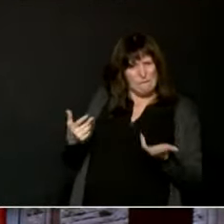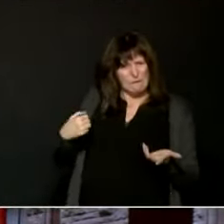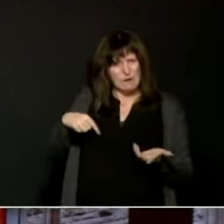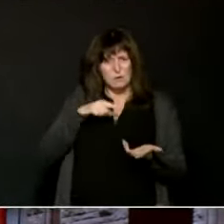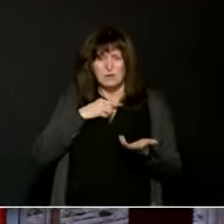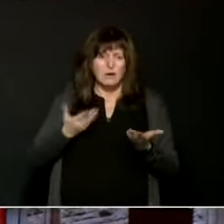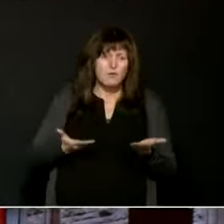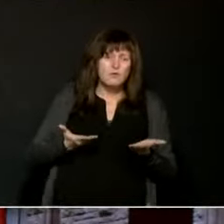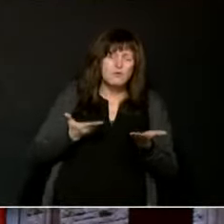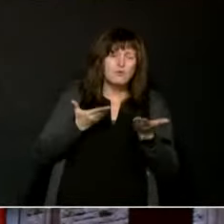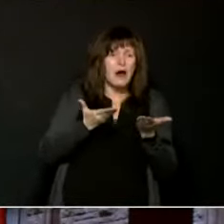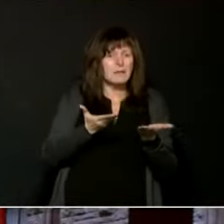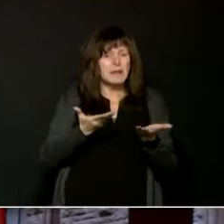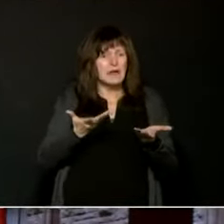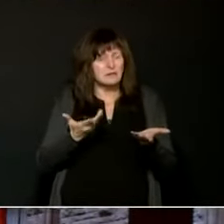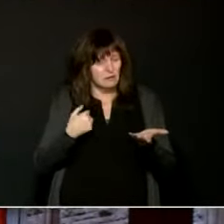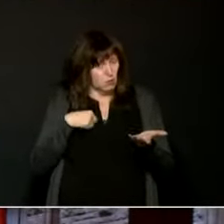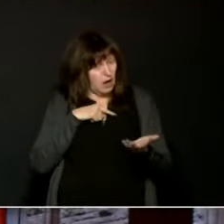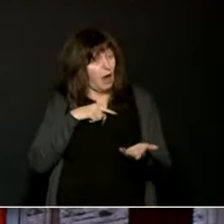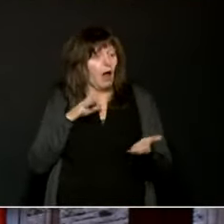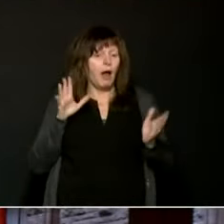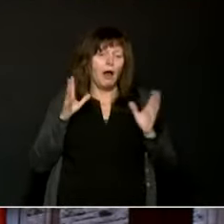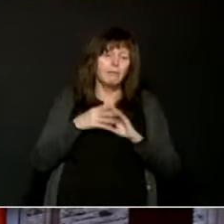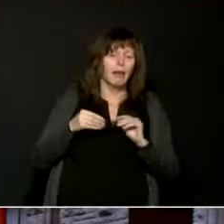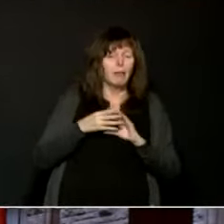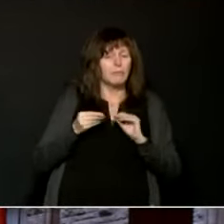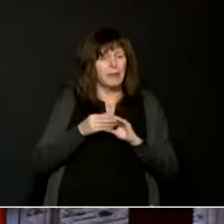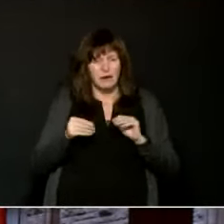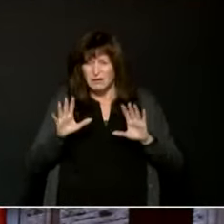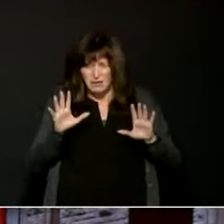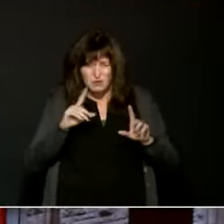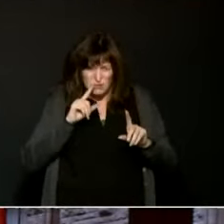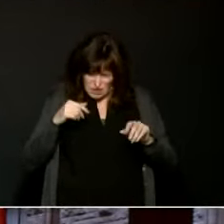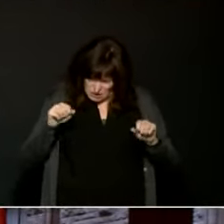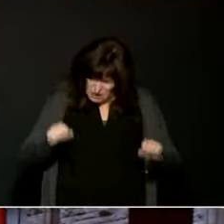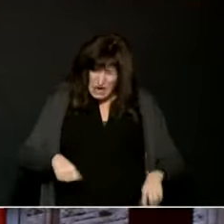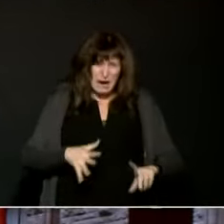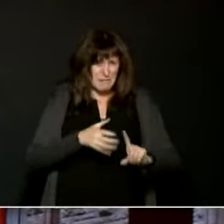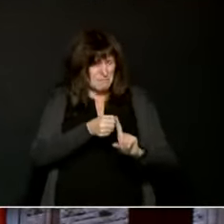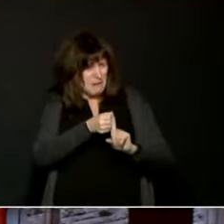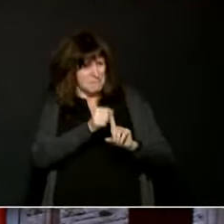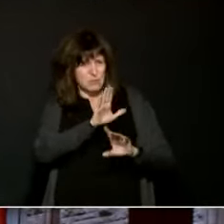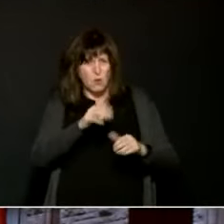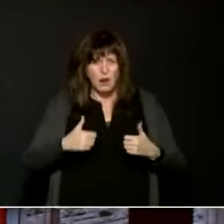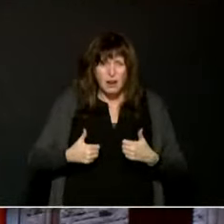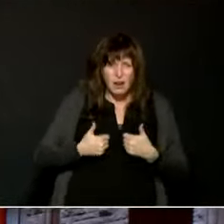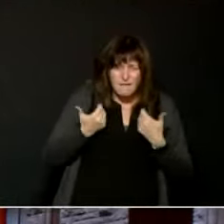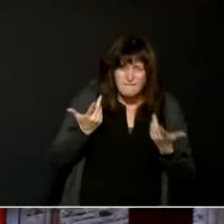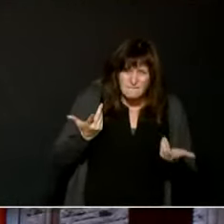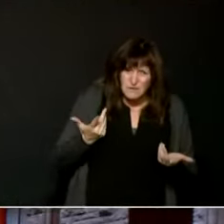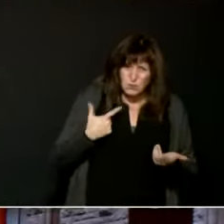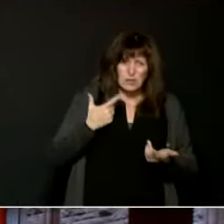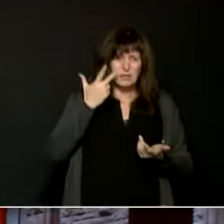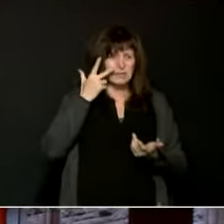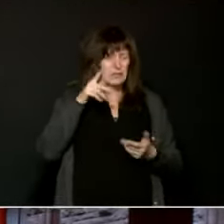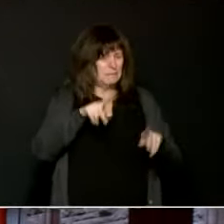have real life implications. And we're finding younger people without comorbidities getting in